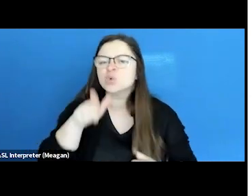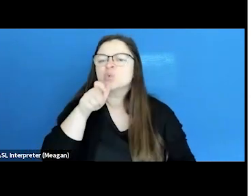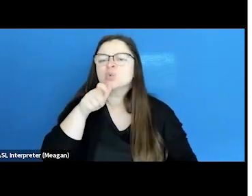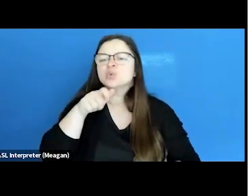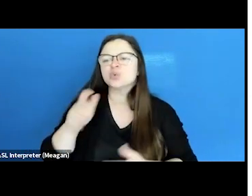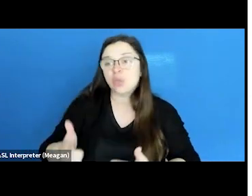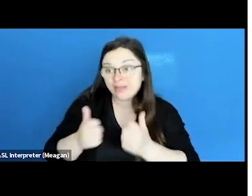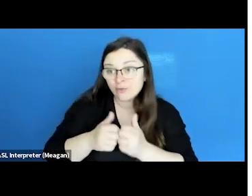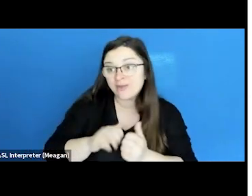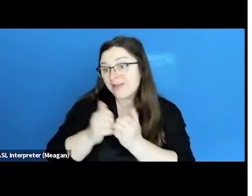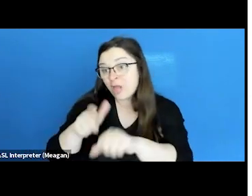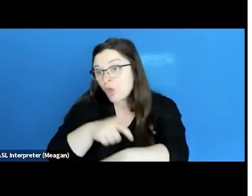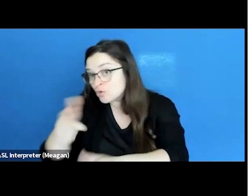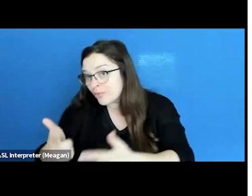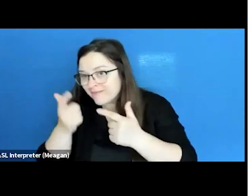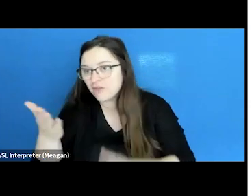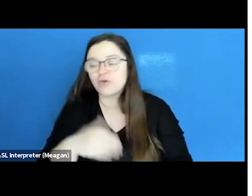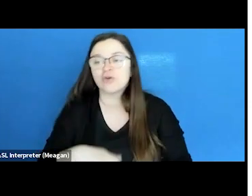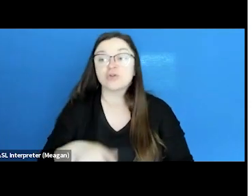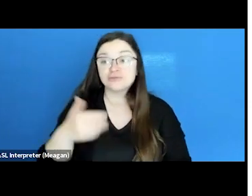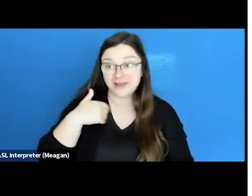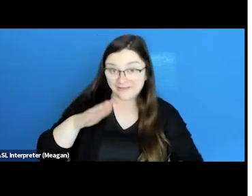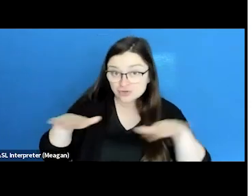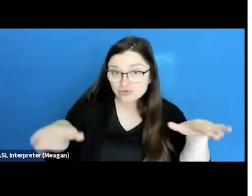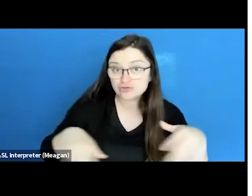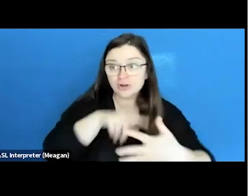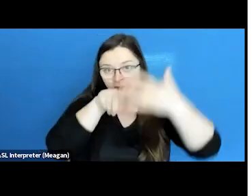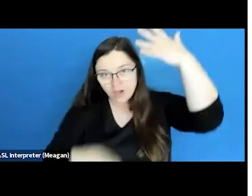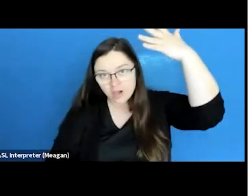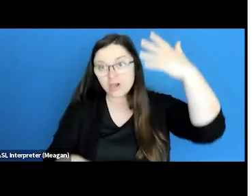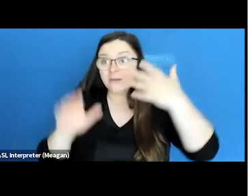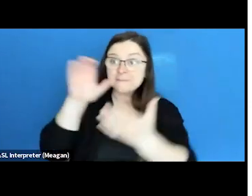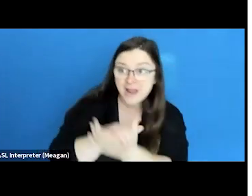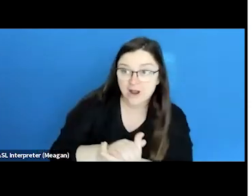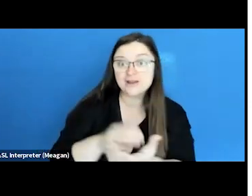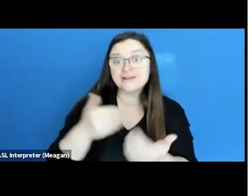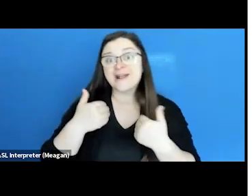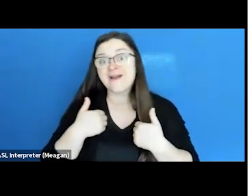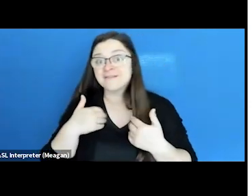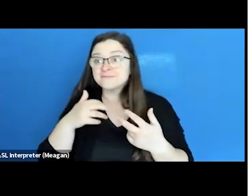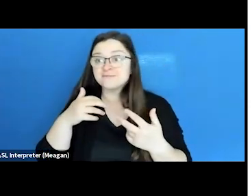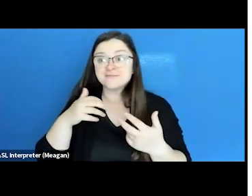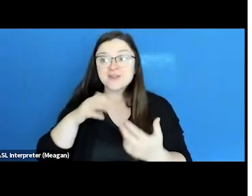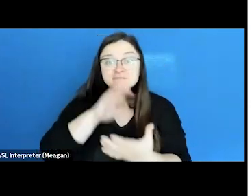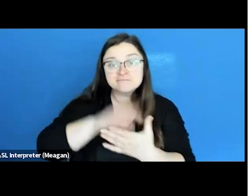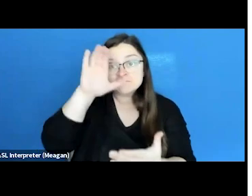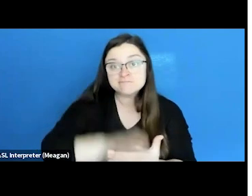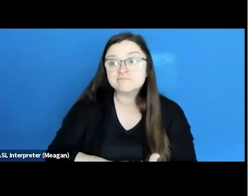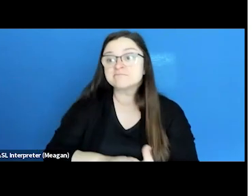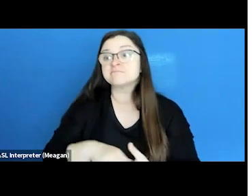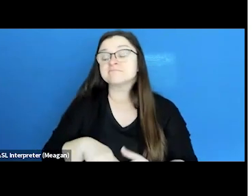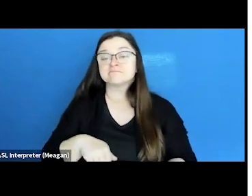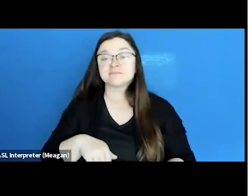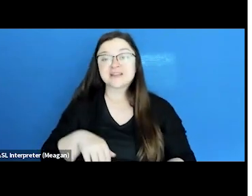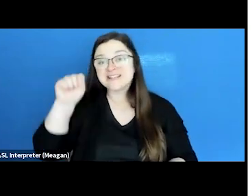long have you been there? Do you have children? Are you married? Do you have a significant other? Are you working? And